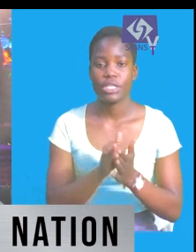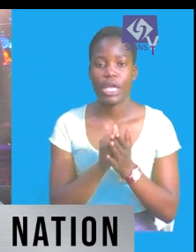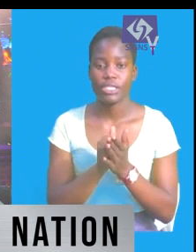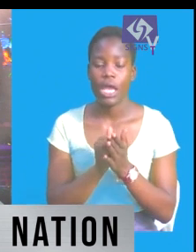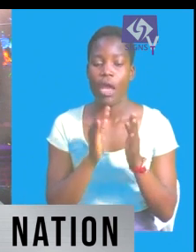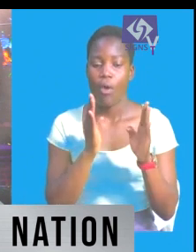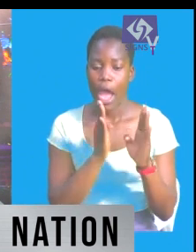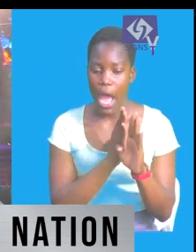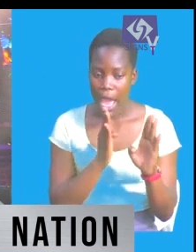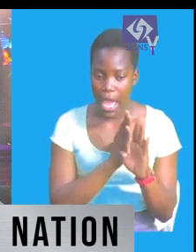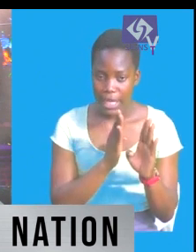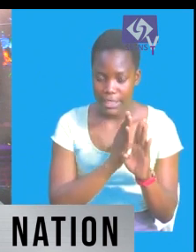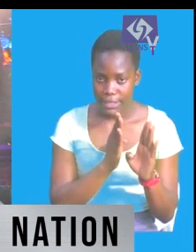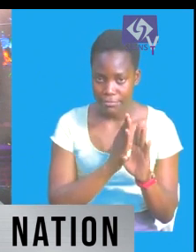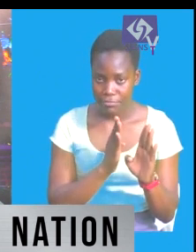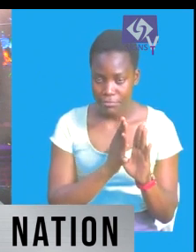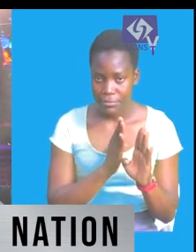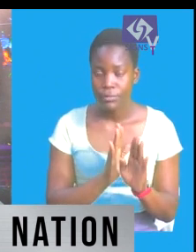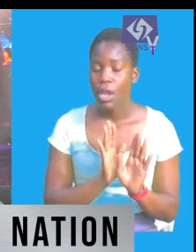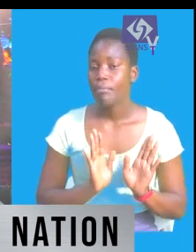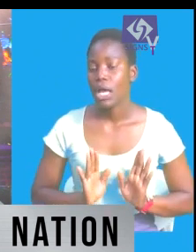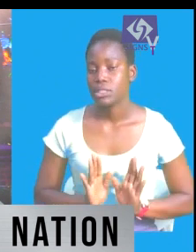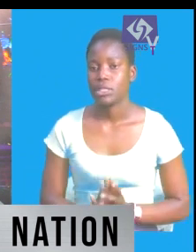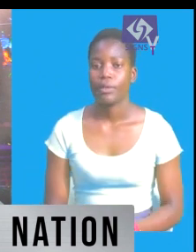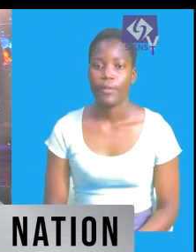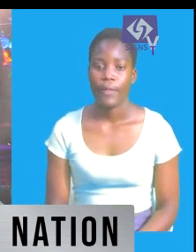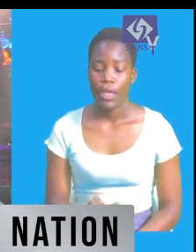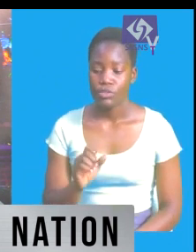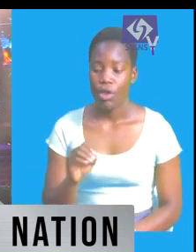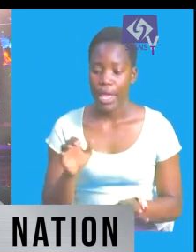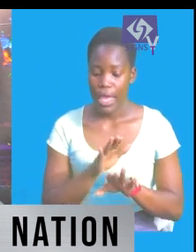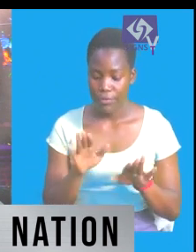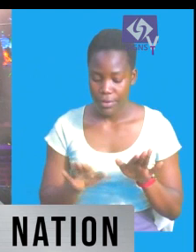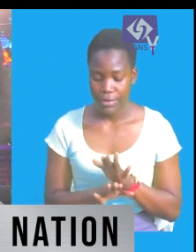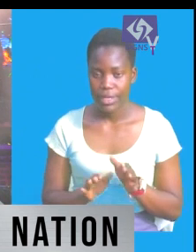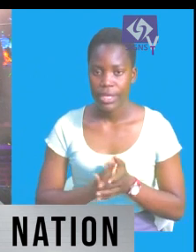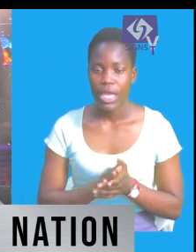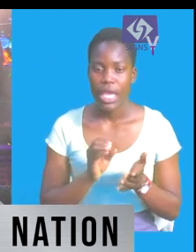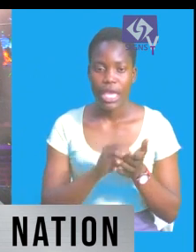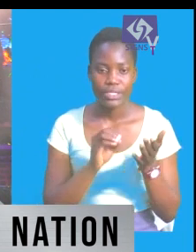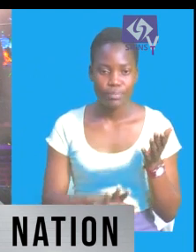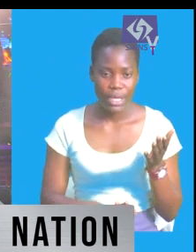are hiding behind it. Okay. So kila kitu tu ikikuwa bei kali